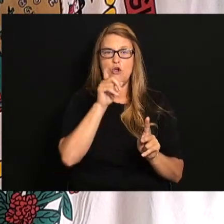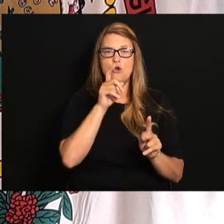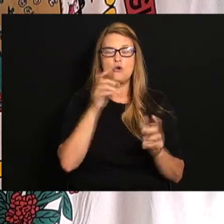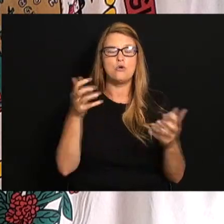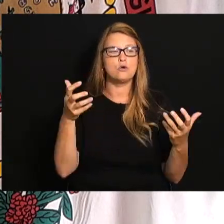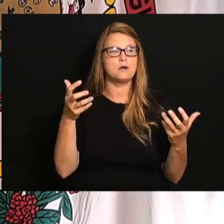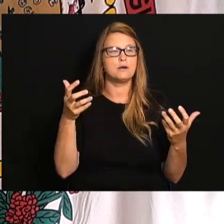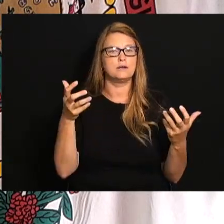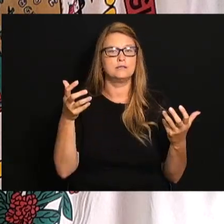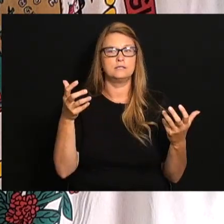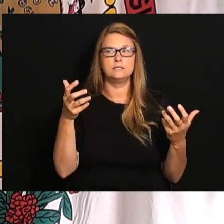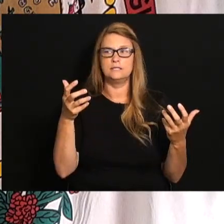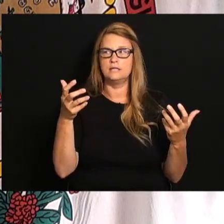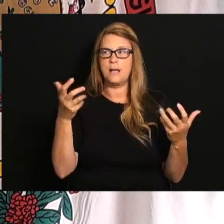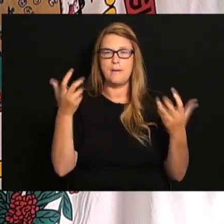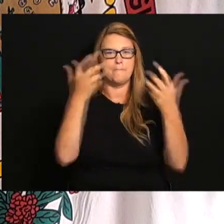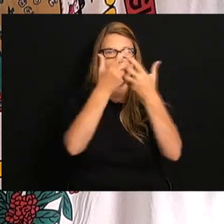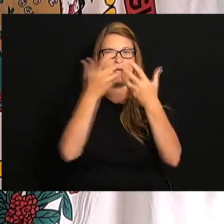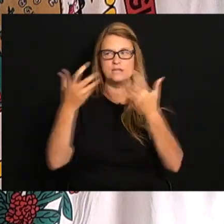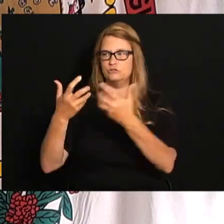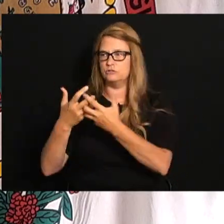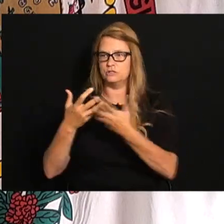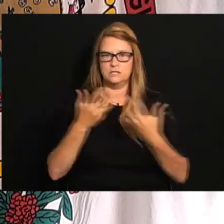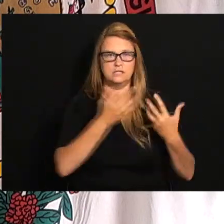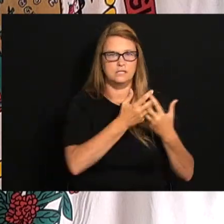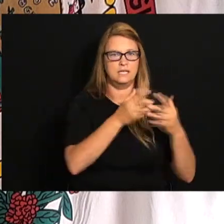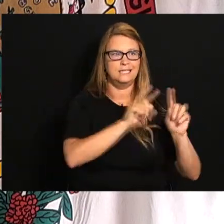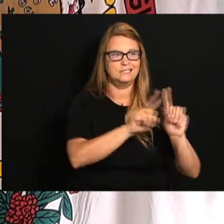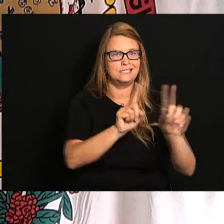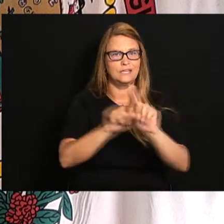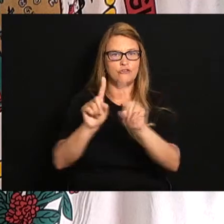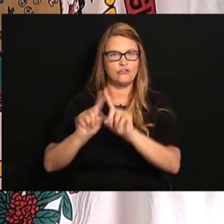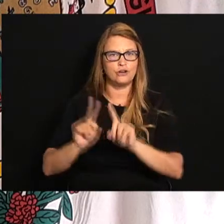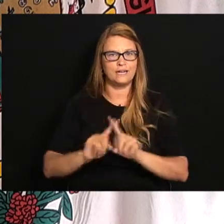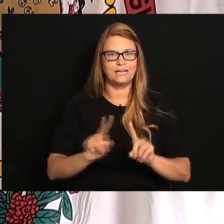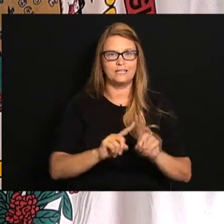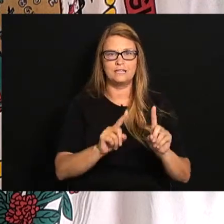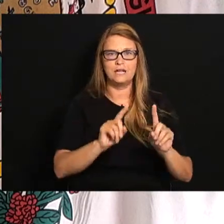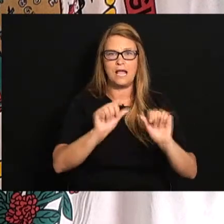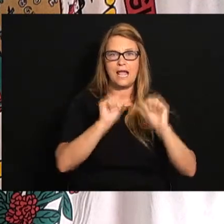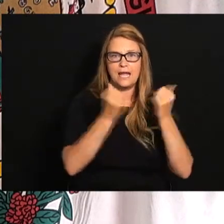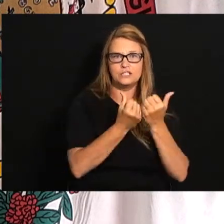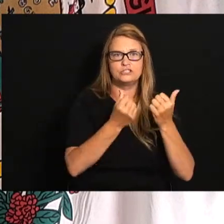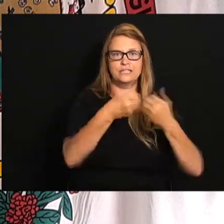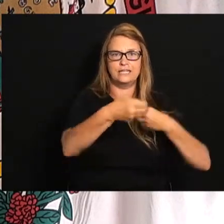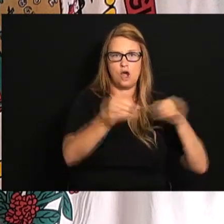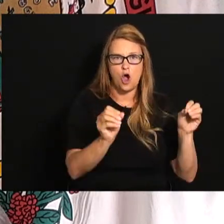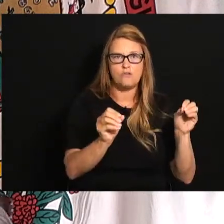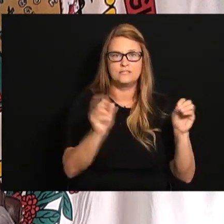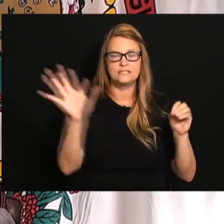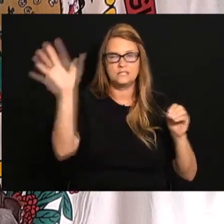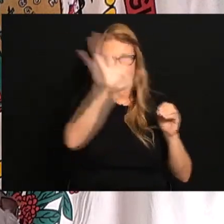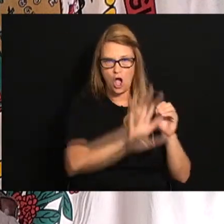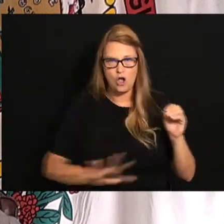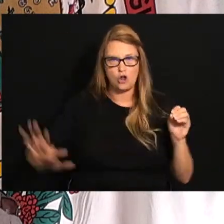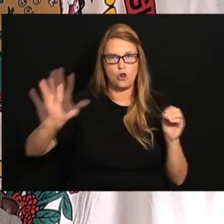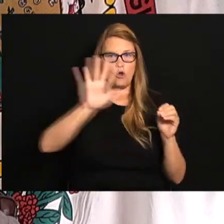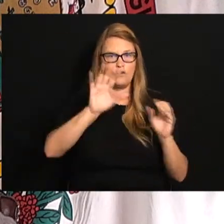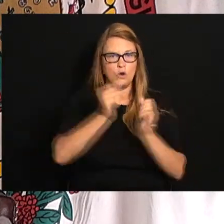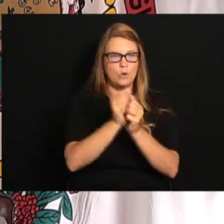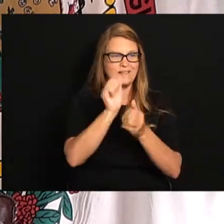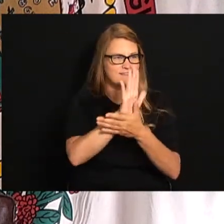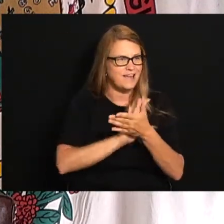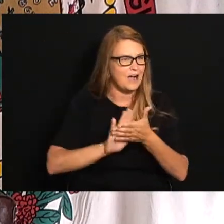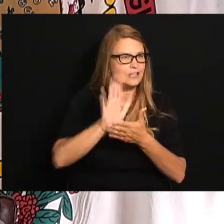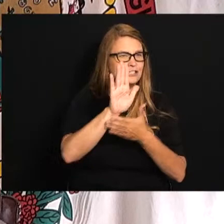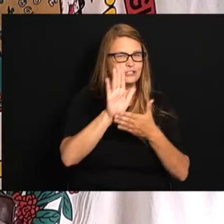all of the different things that we have going on within our offices and all across the board with the colleges